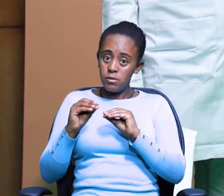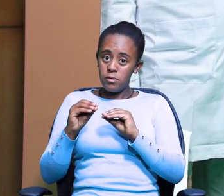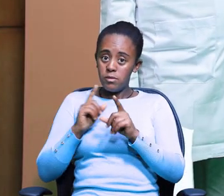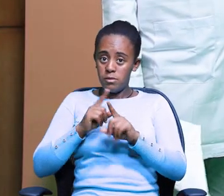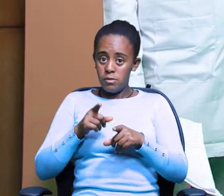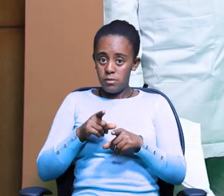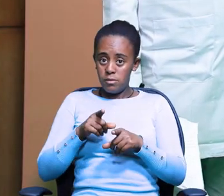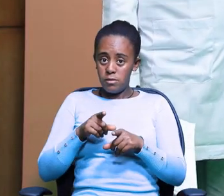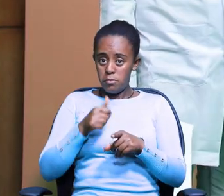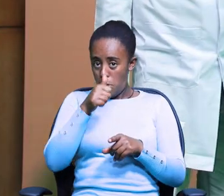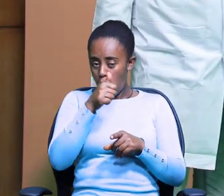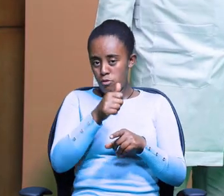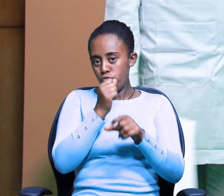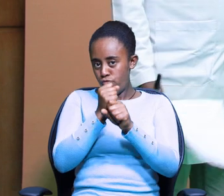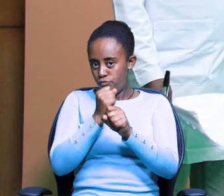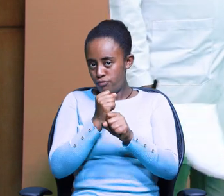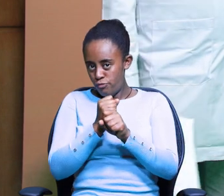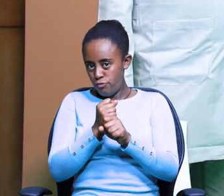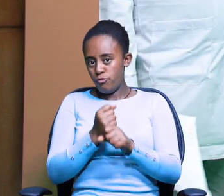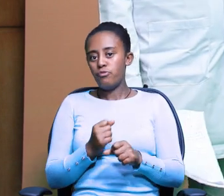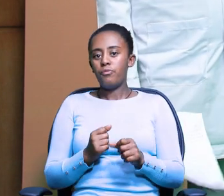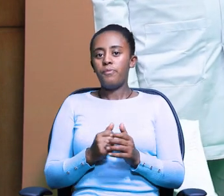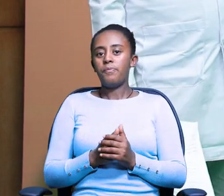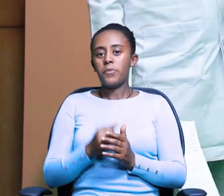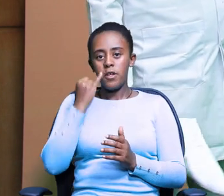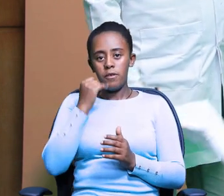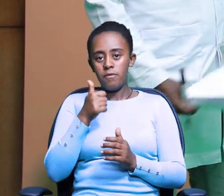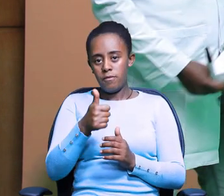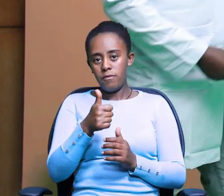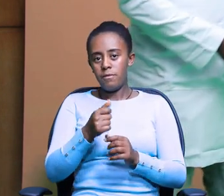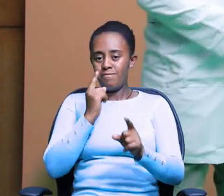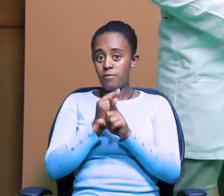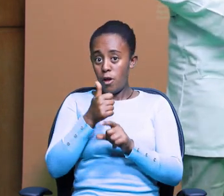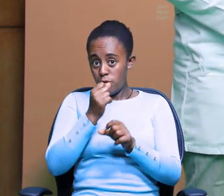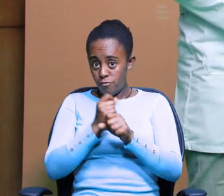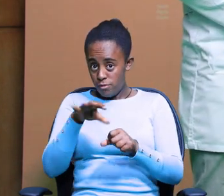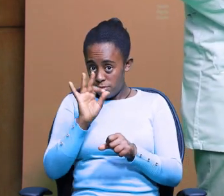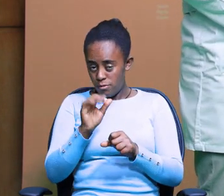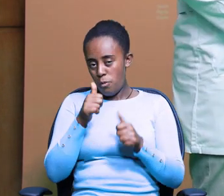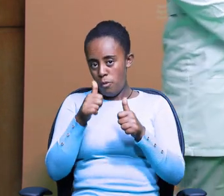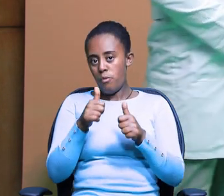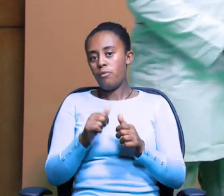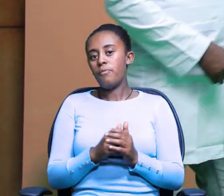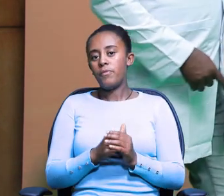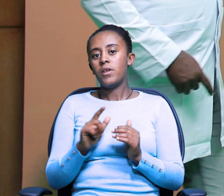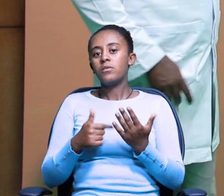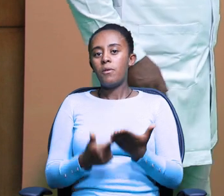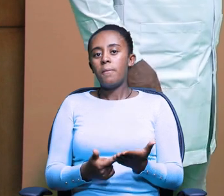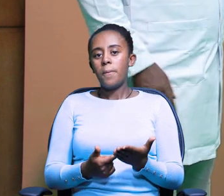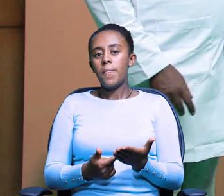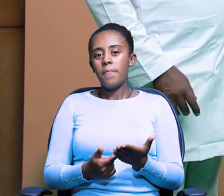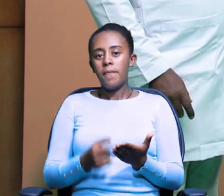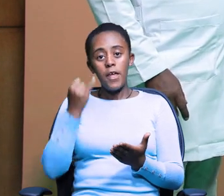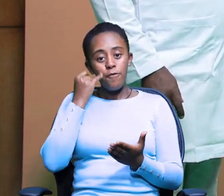this answer doing it by yourself? If so, that is excellent. That is excellent. So, if